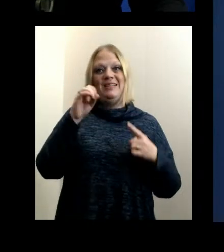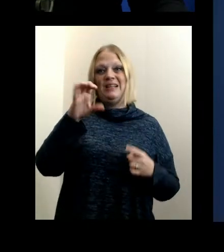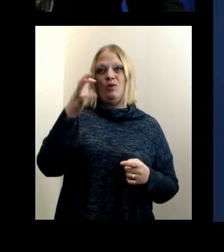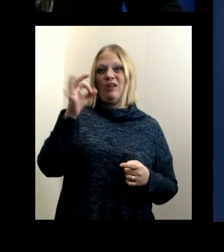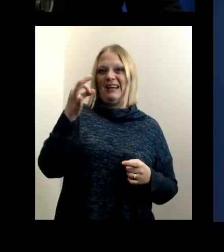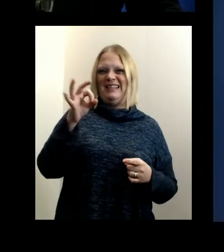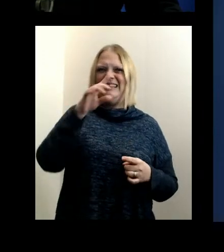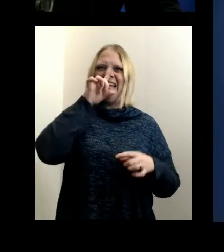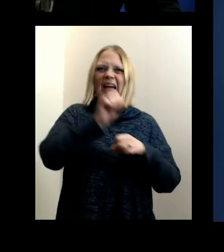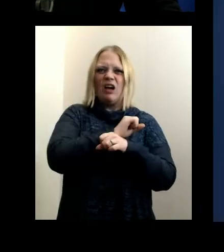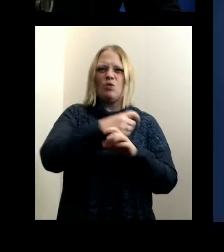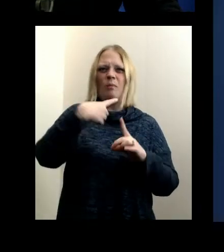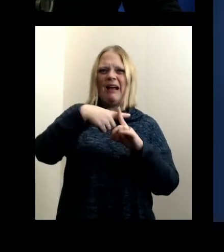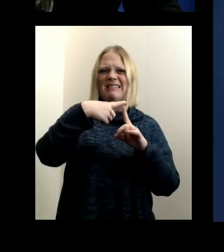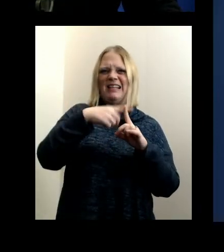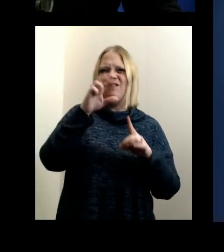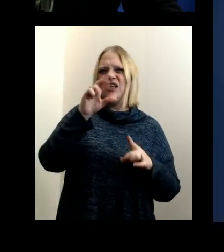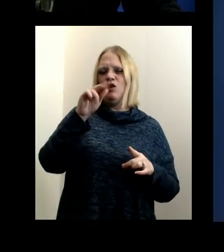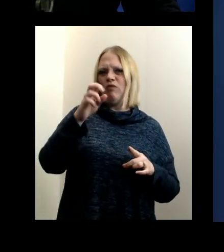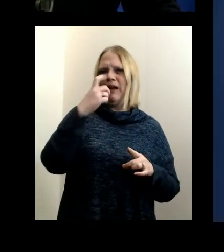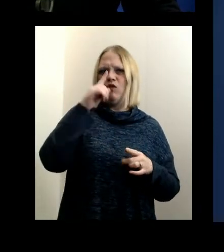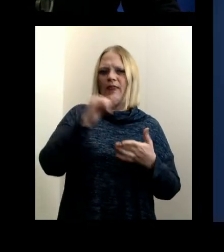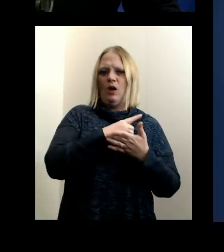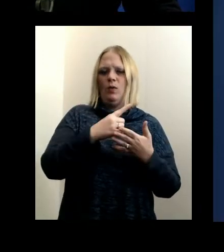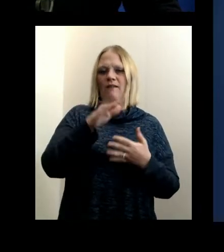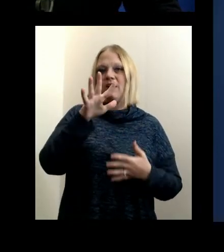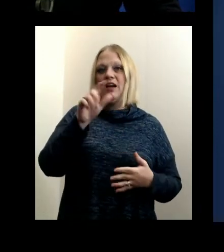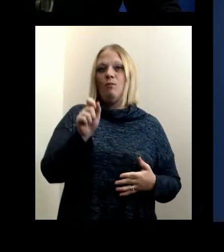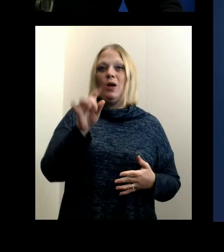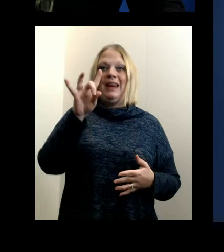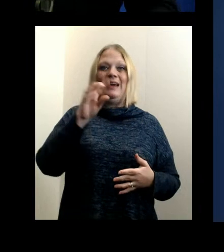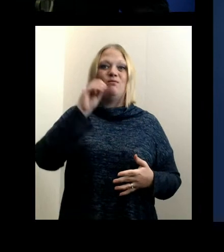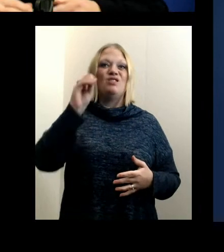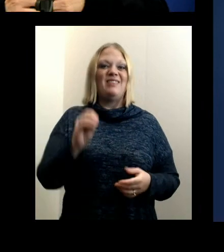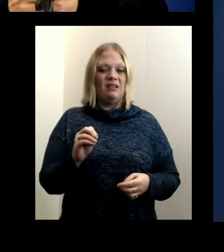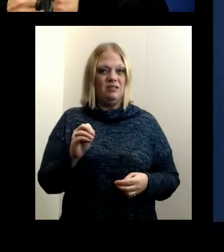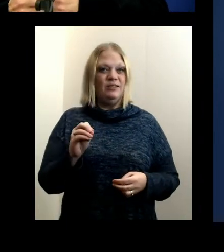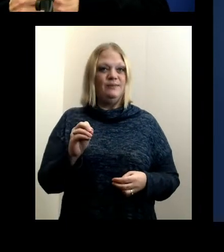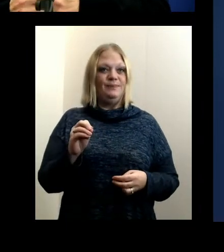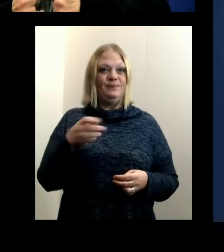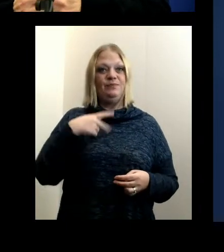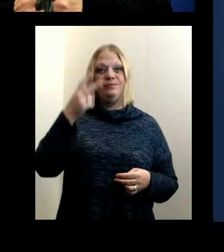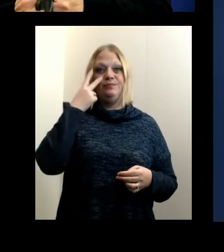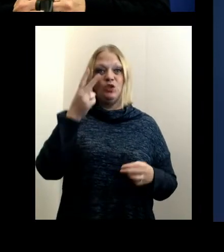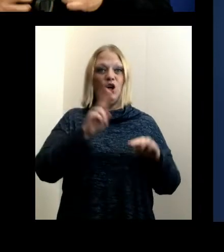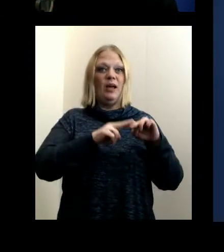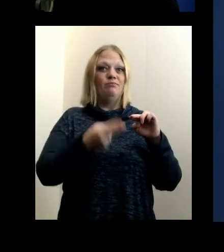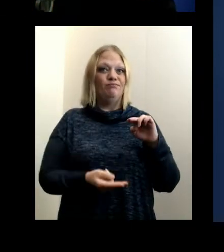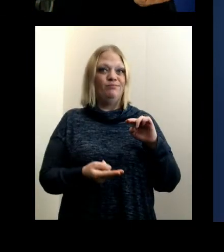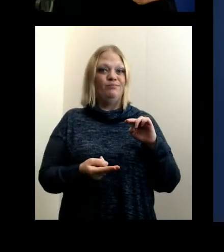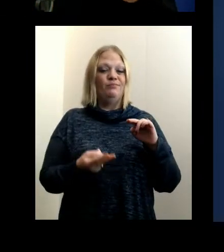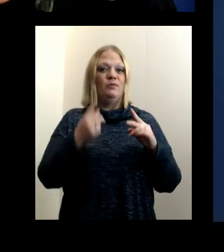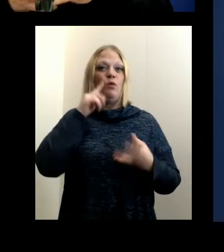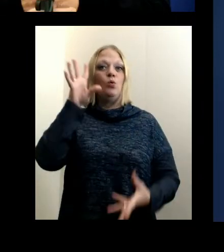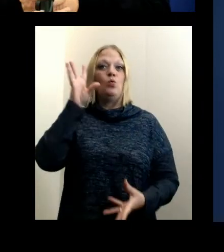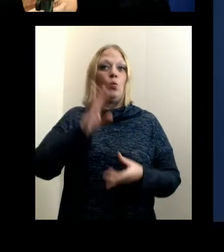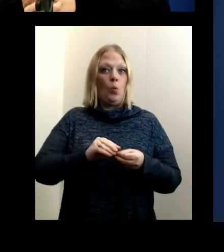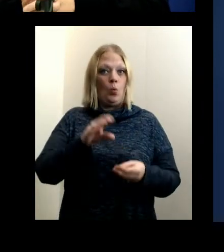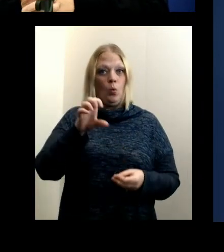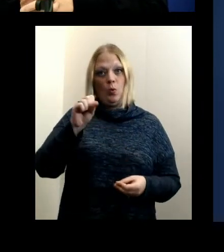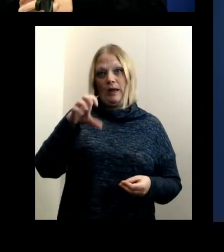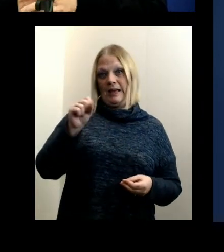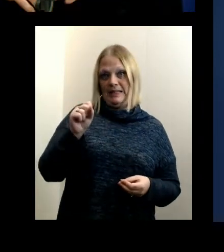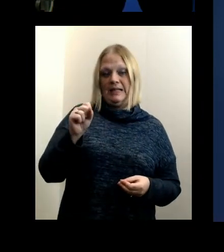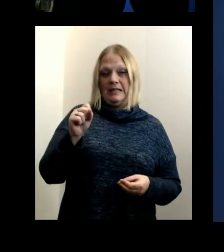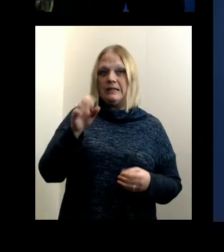actual positivity rate for the week was 5.8%. We saw a drop again in total cases.